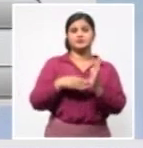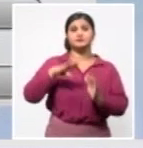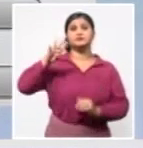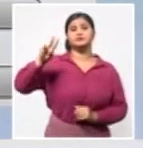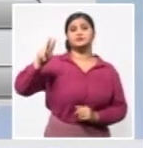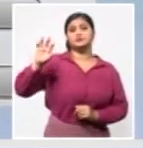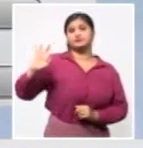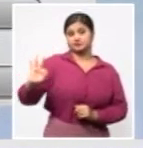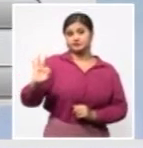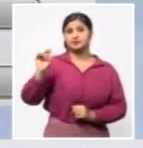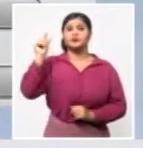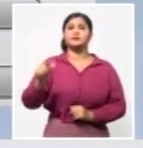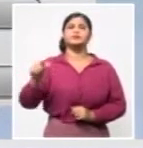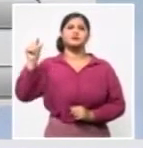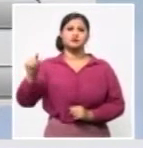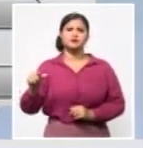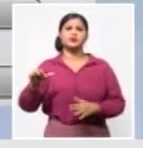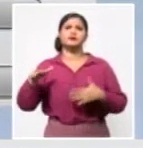2,377 were processed,